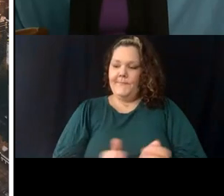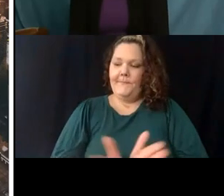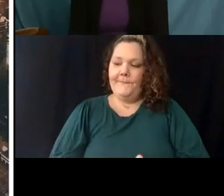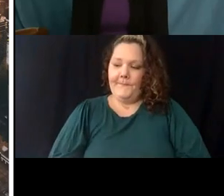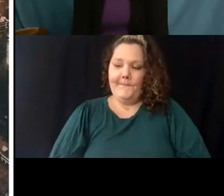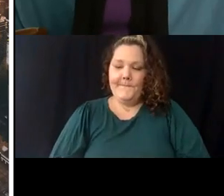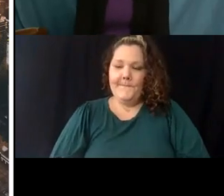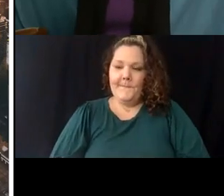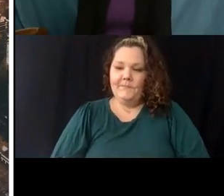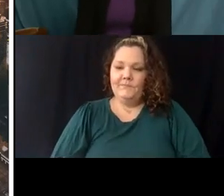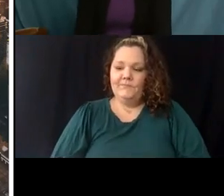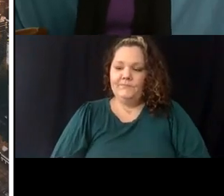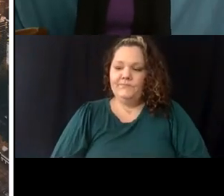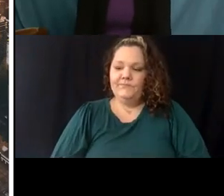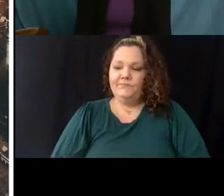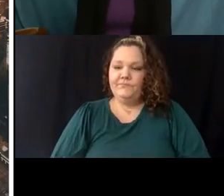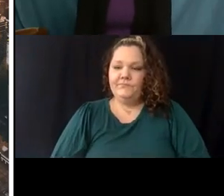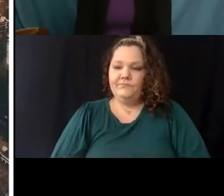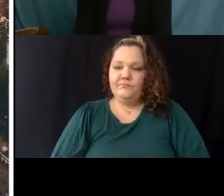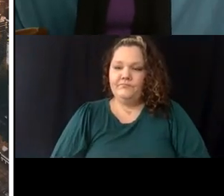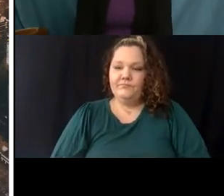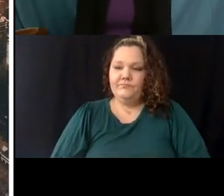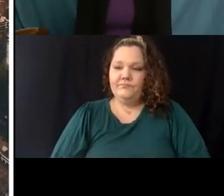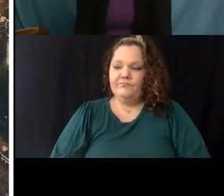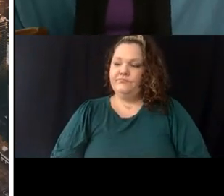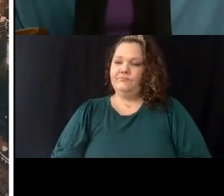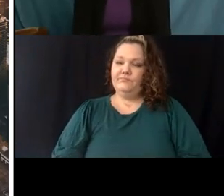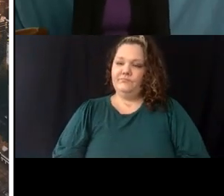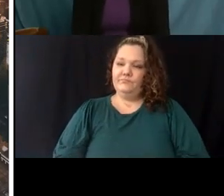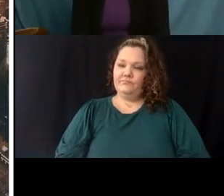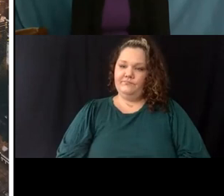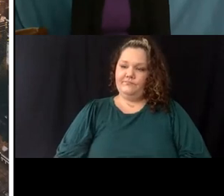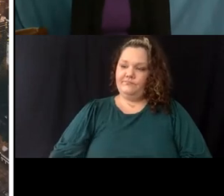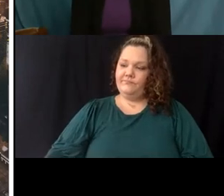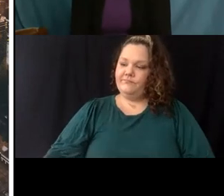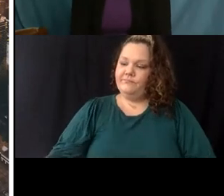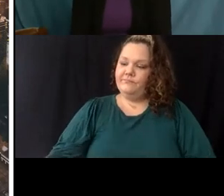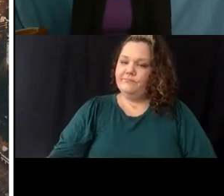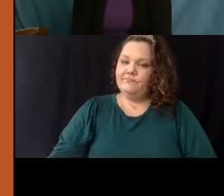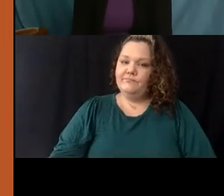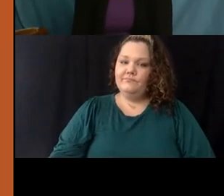fact. So those numbers may change quite a bit as we go through this pandemic.